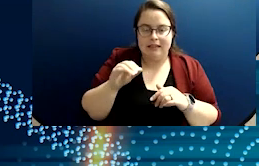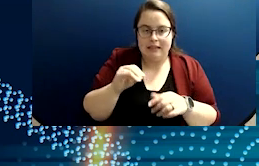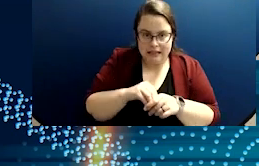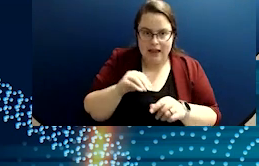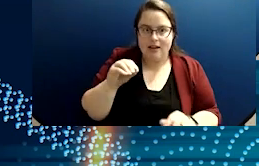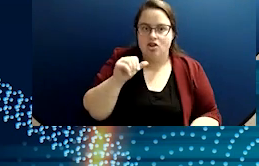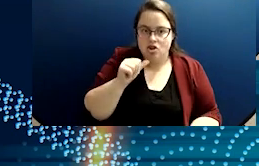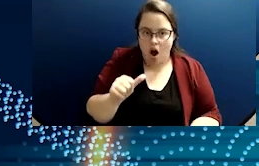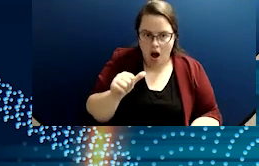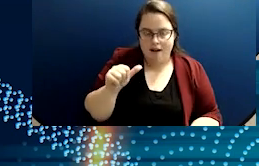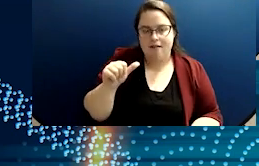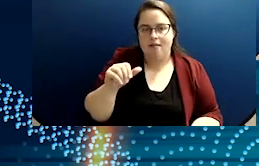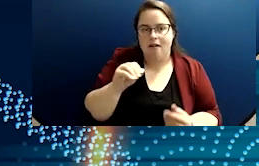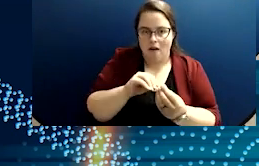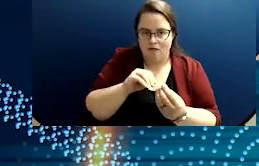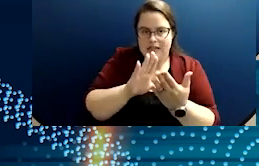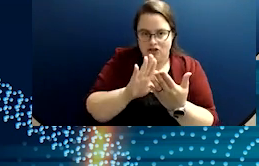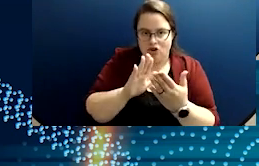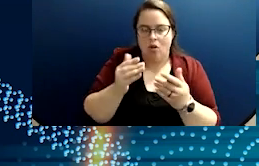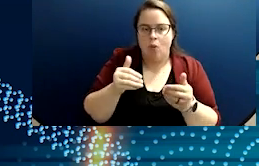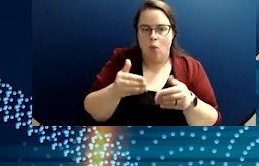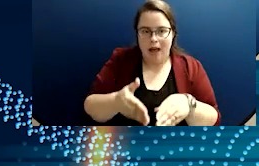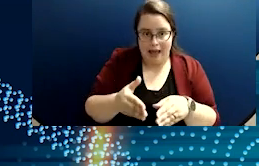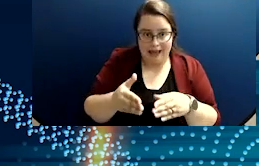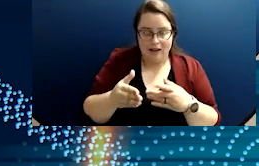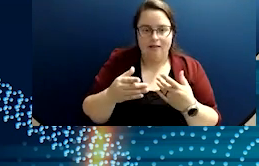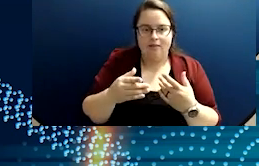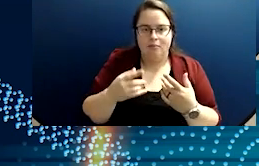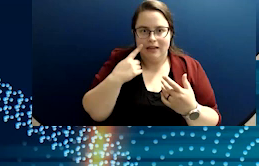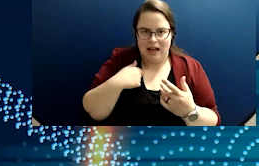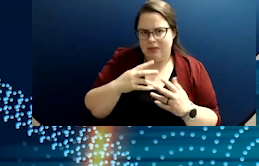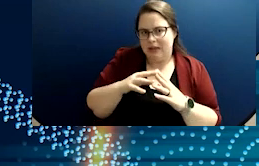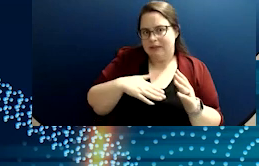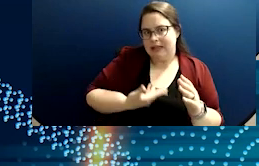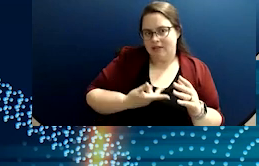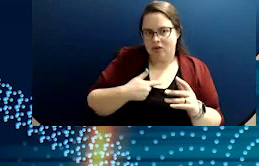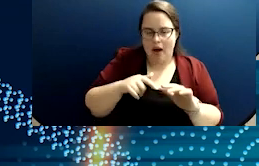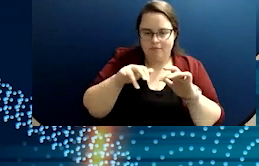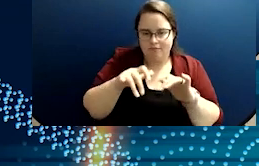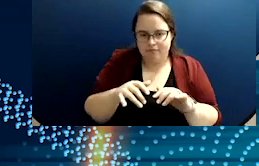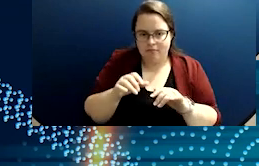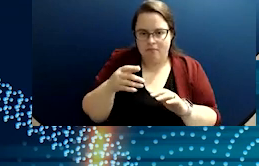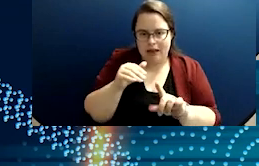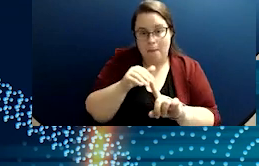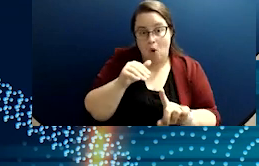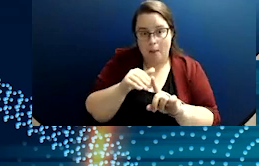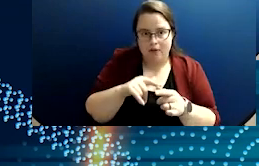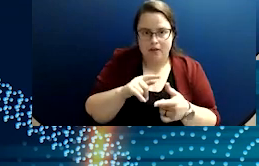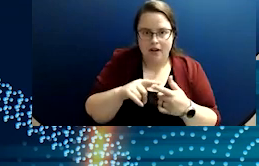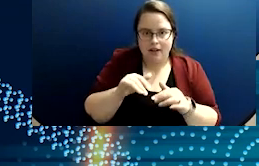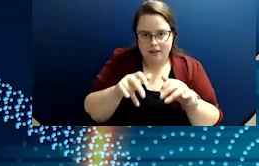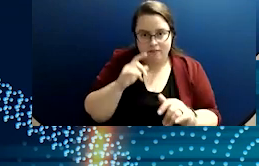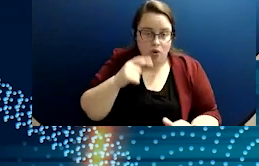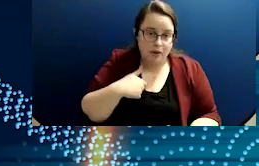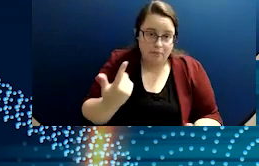a non-confrontational persuasive manner, so yeah. Yeah. We couldn't even figure that out.